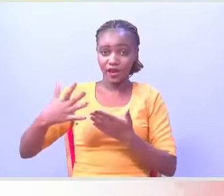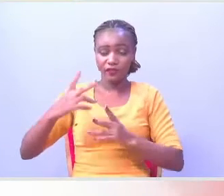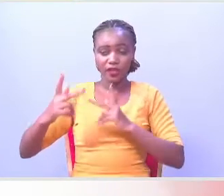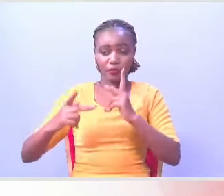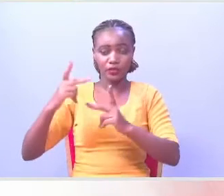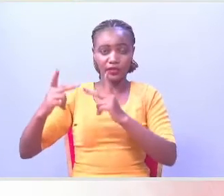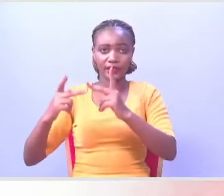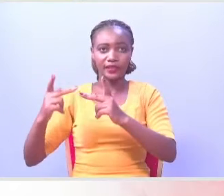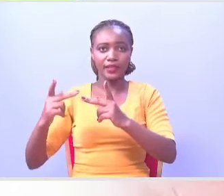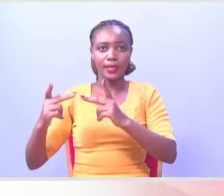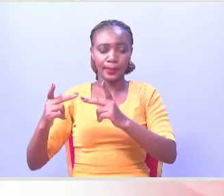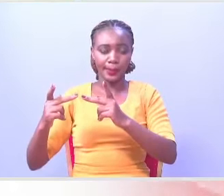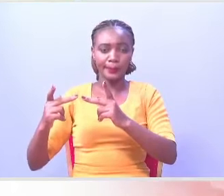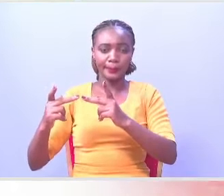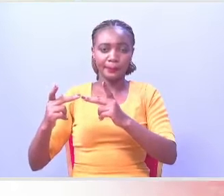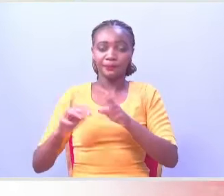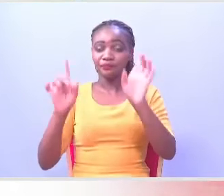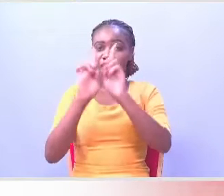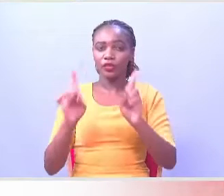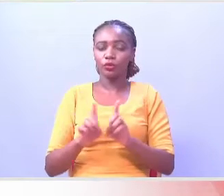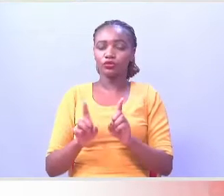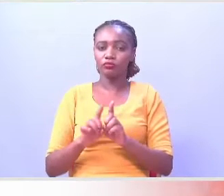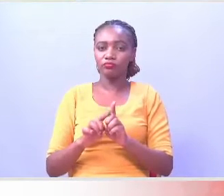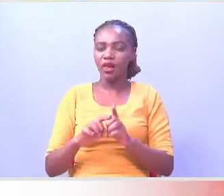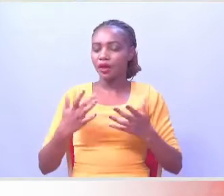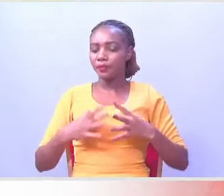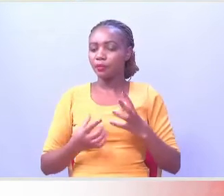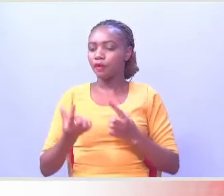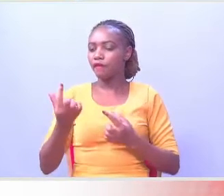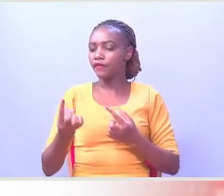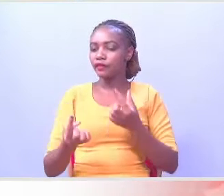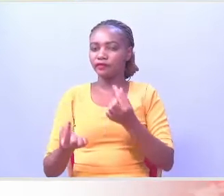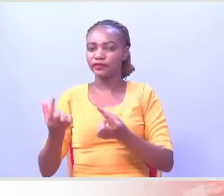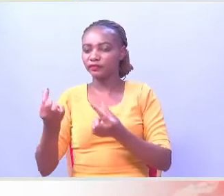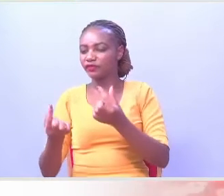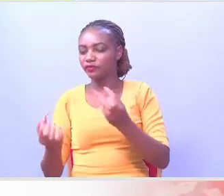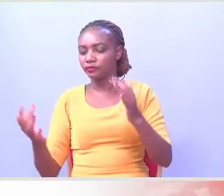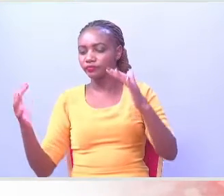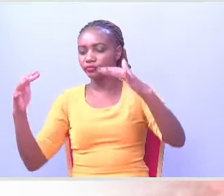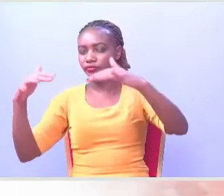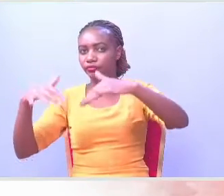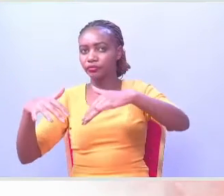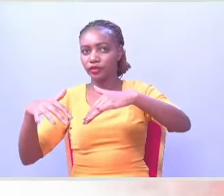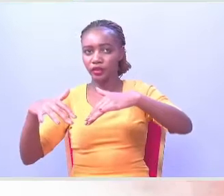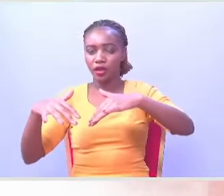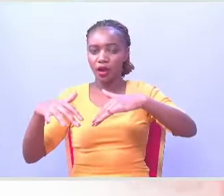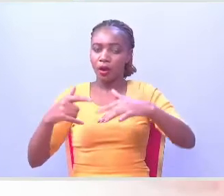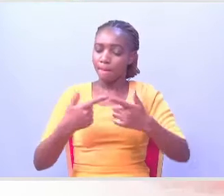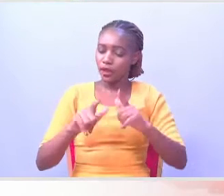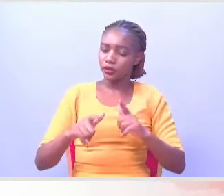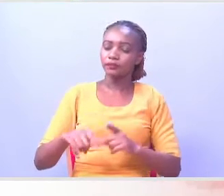voter registration exercise. There was a low turnout of those enlisting as new voters, despite the